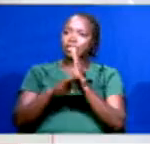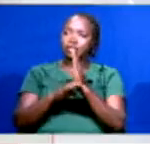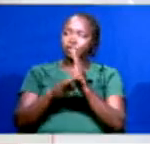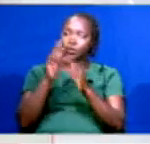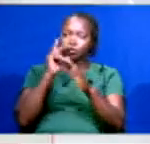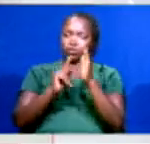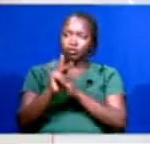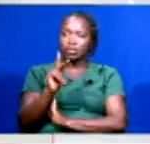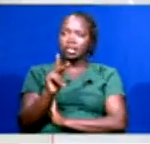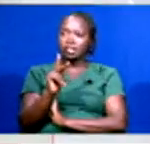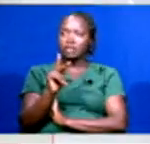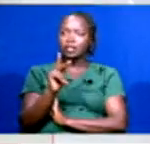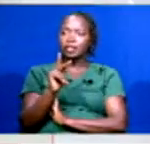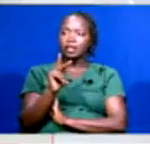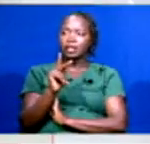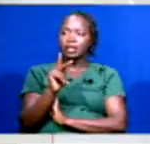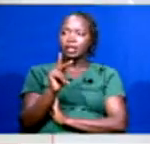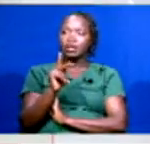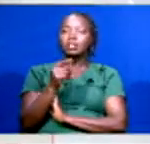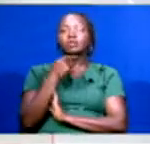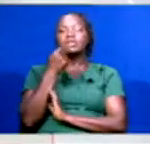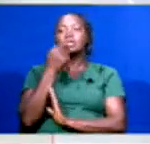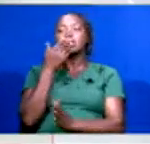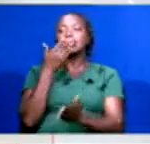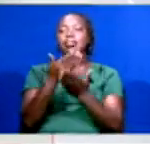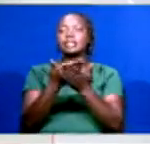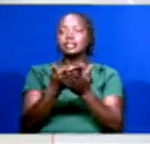prophesied. Na tunasema asanti.